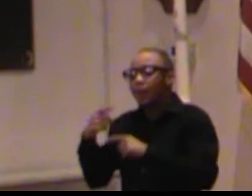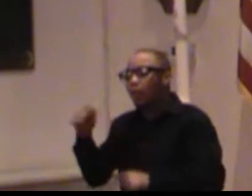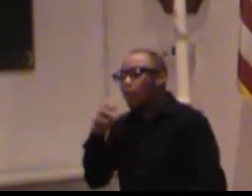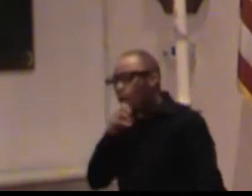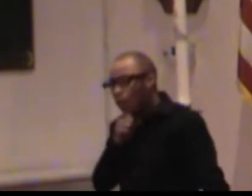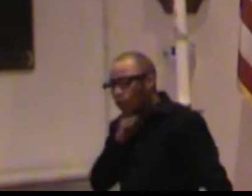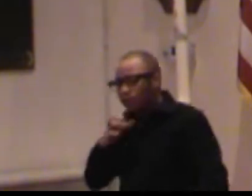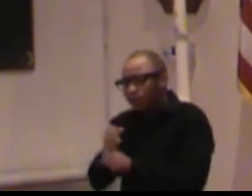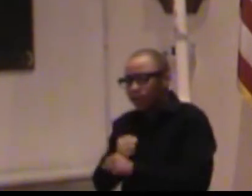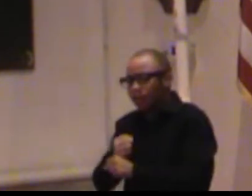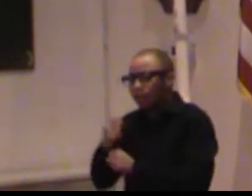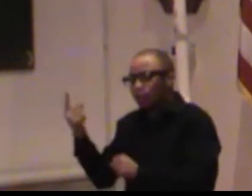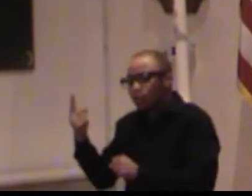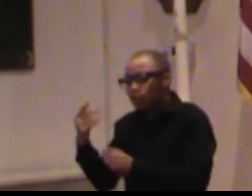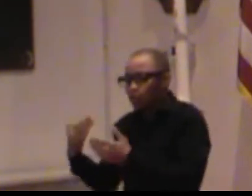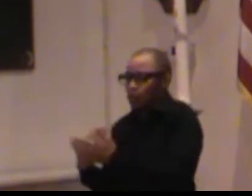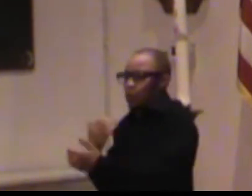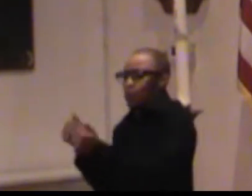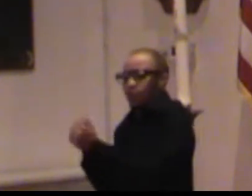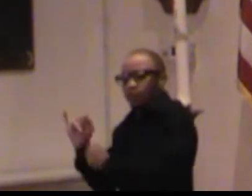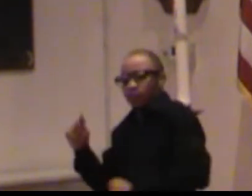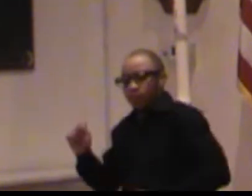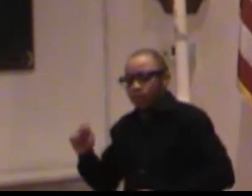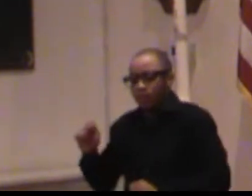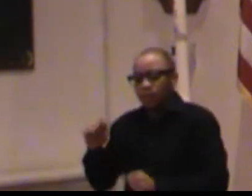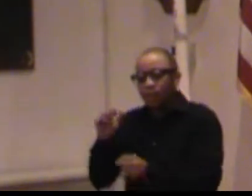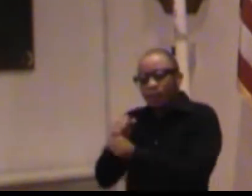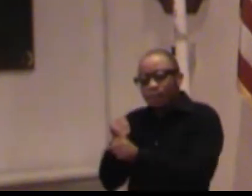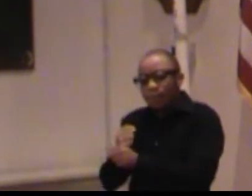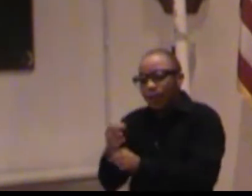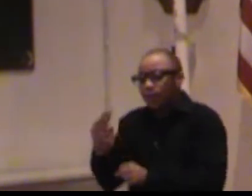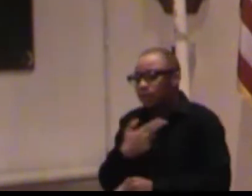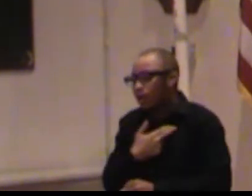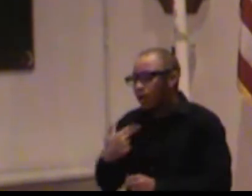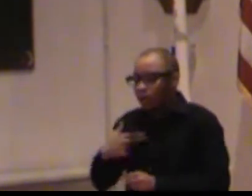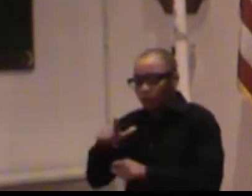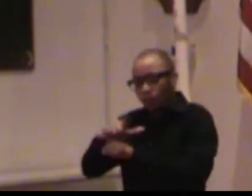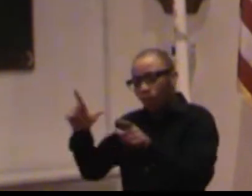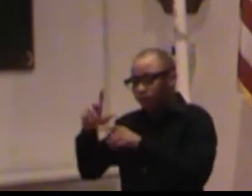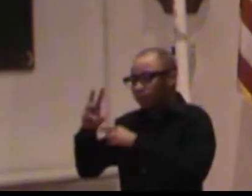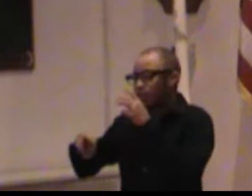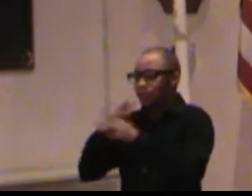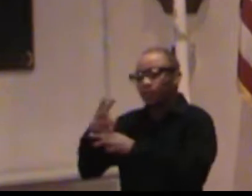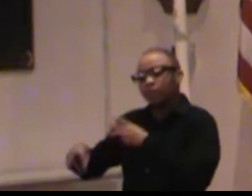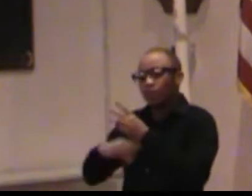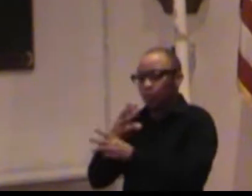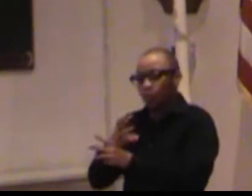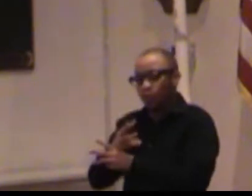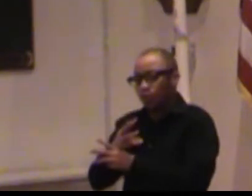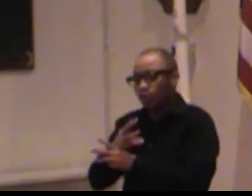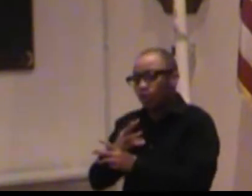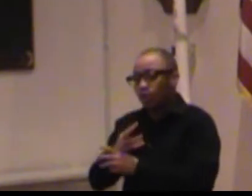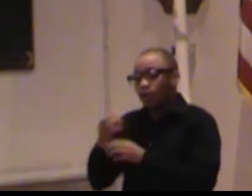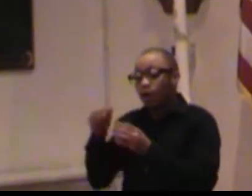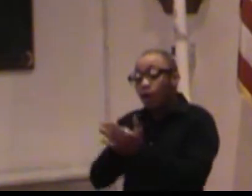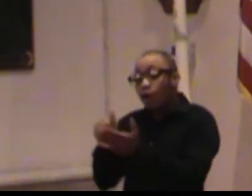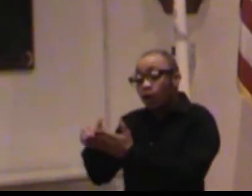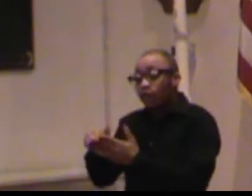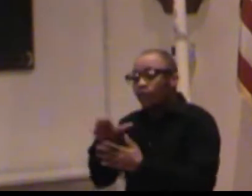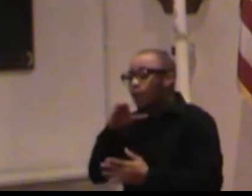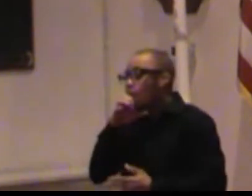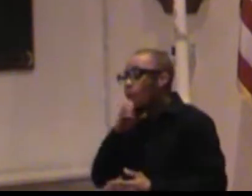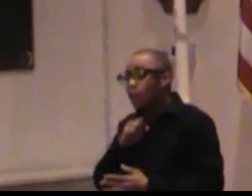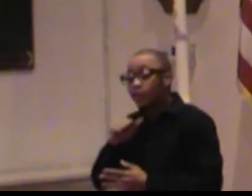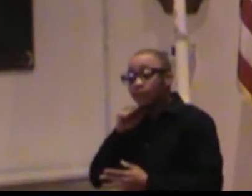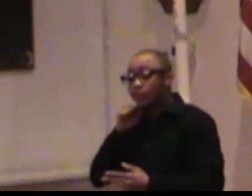old and doing something new with them that makes all the difference in the world. Oftentimes, the old